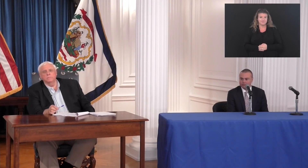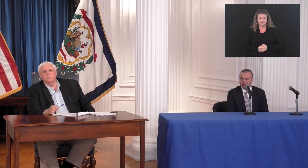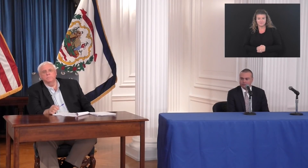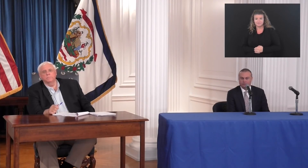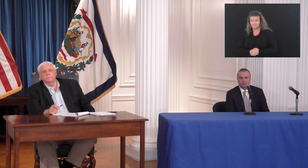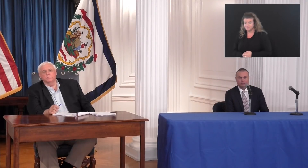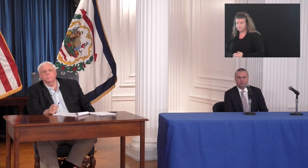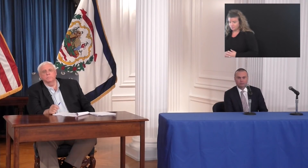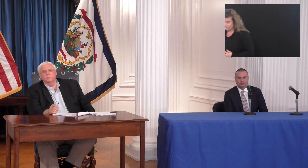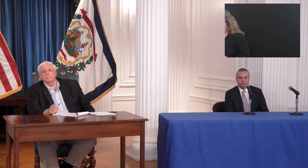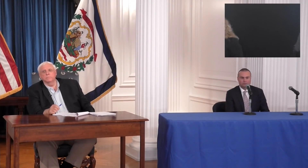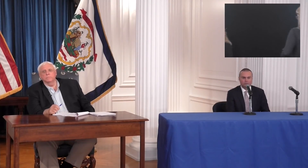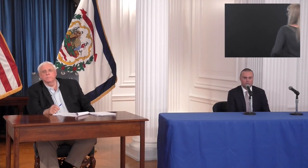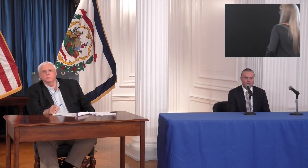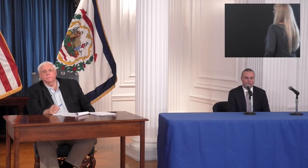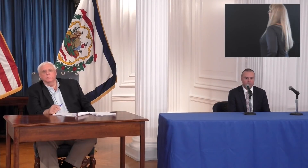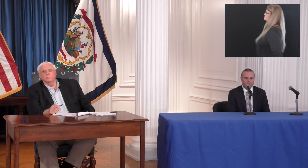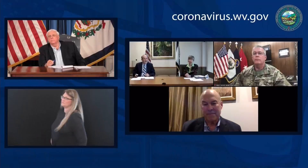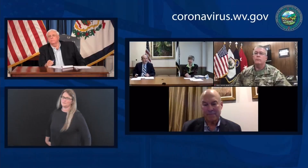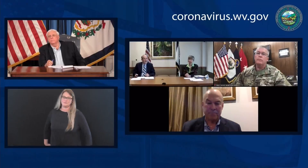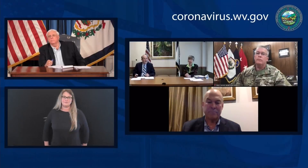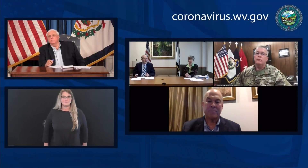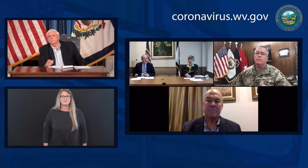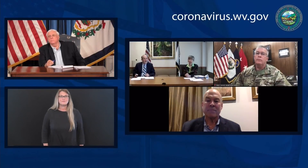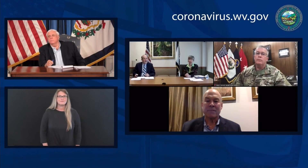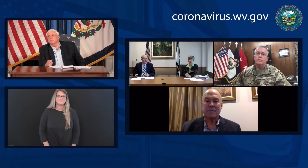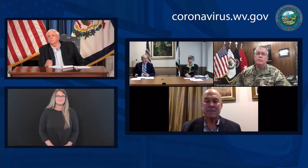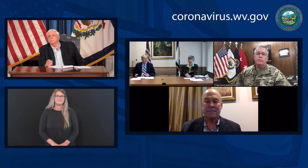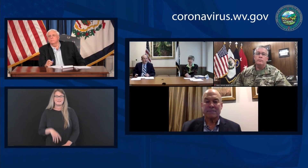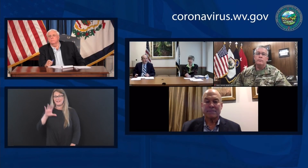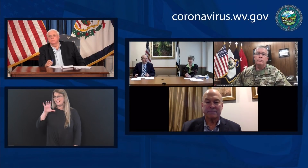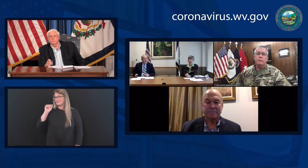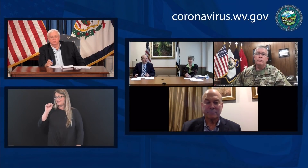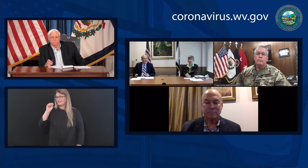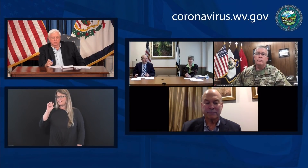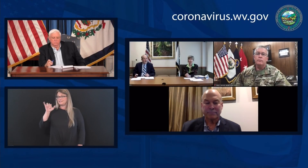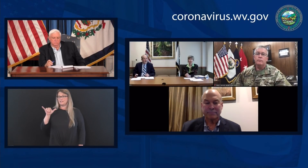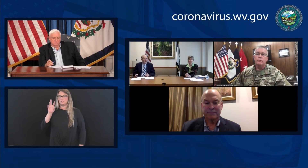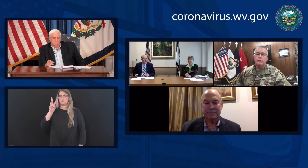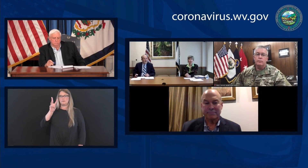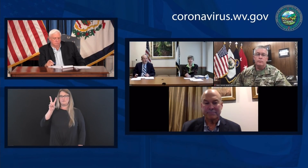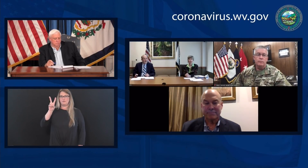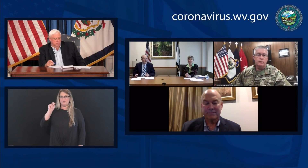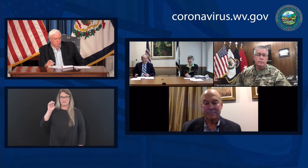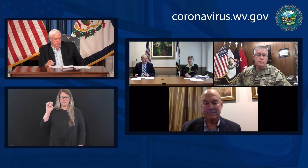Okay, thank you. Up next, let's go to Casey Gentile with WVNS.